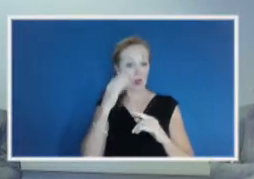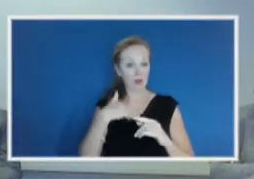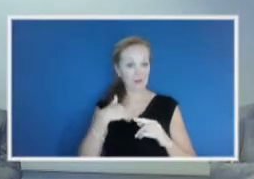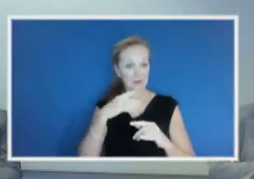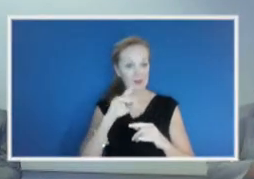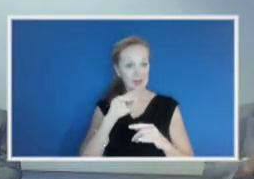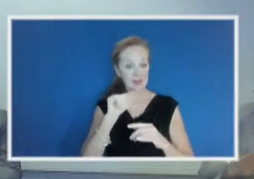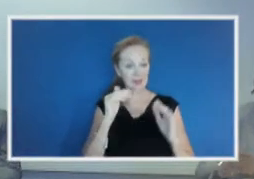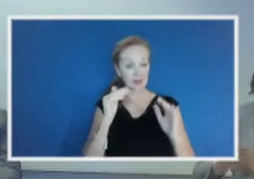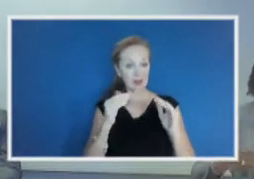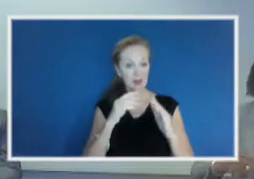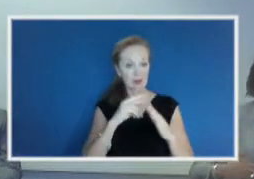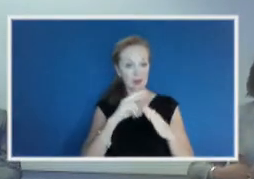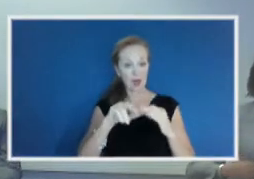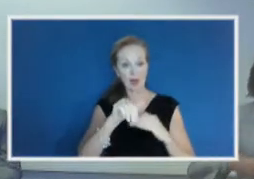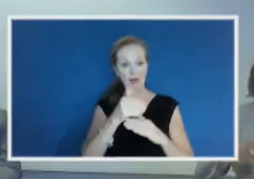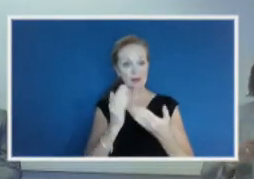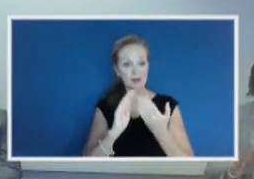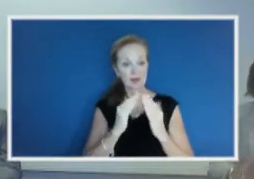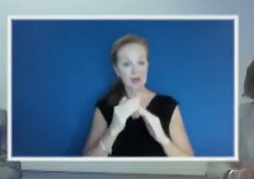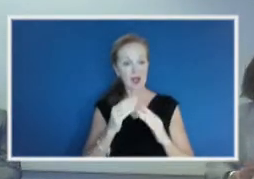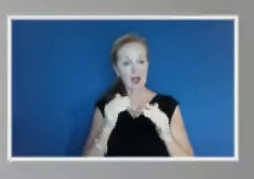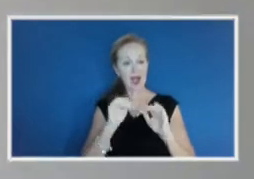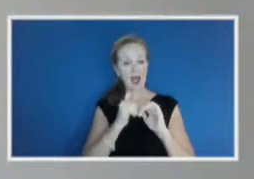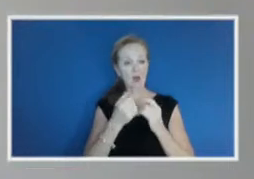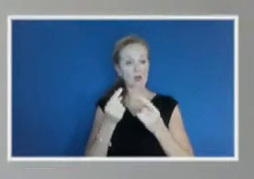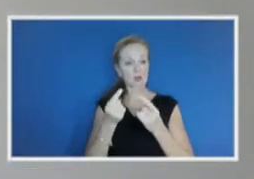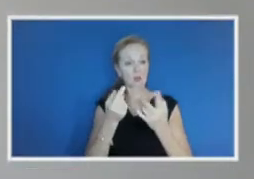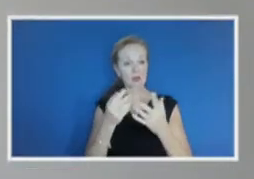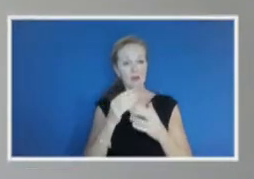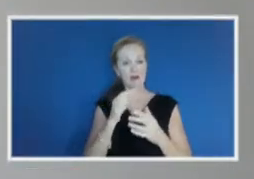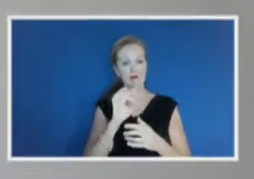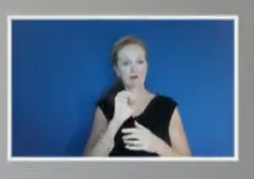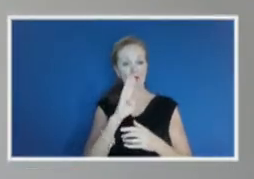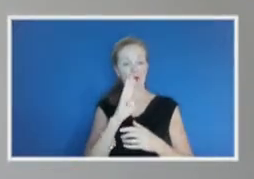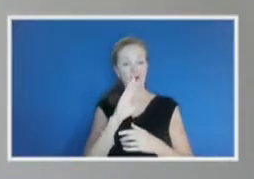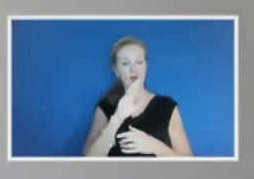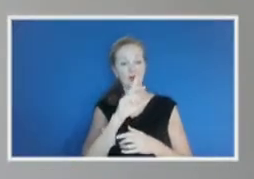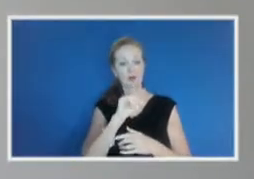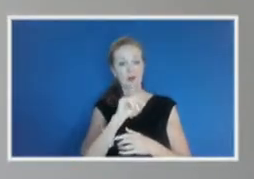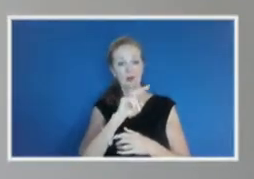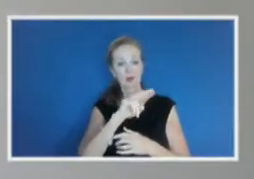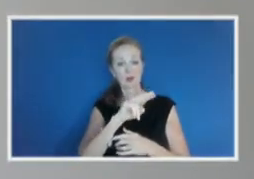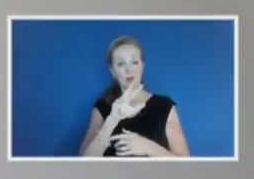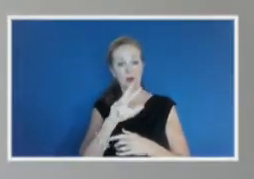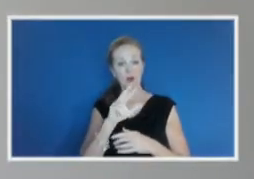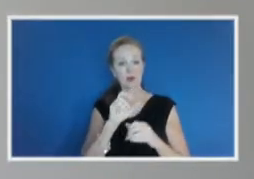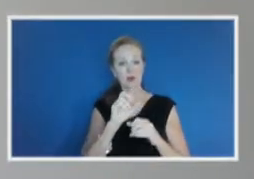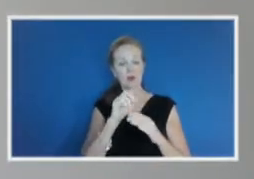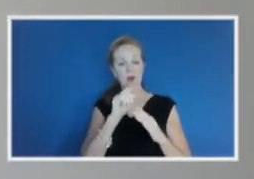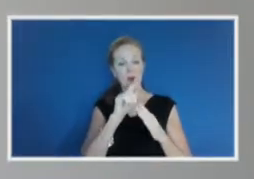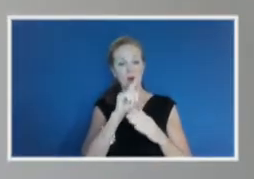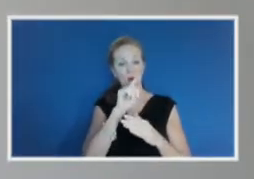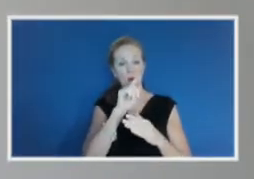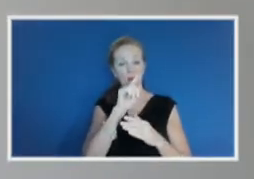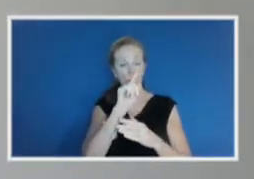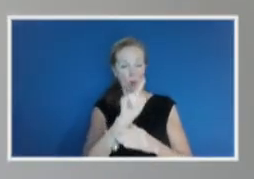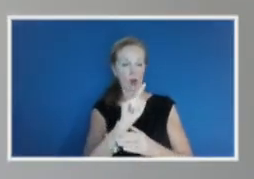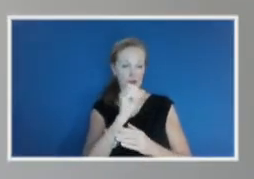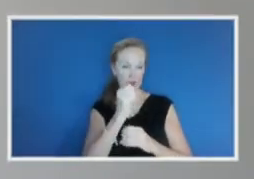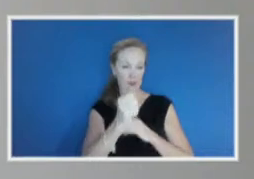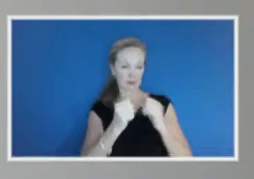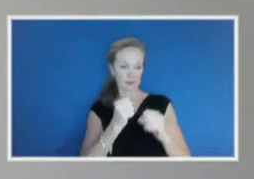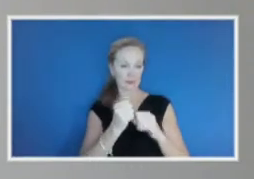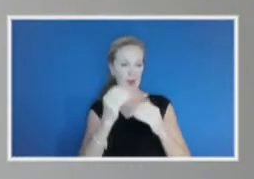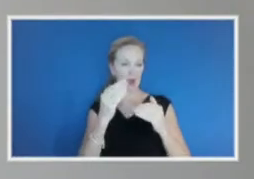with the results in other cities to see how we're doing. Yes, sir. February 2023 would mark 1 year. And so we would hope to